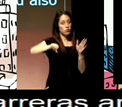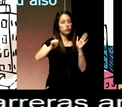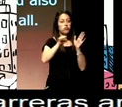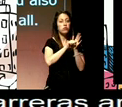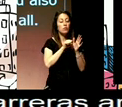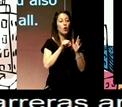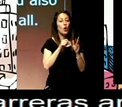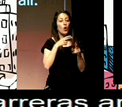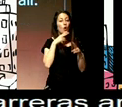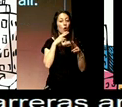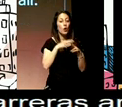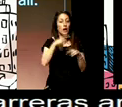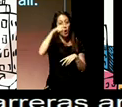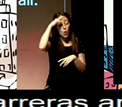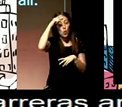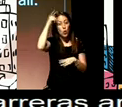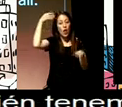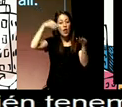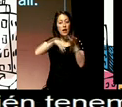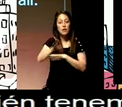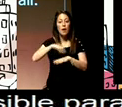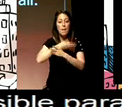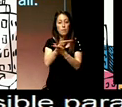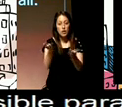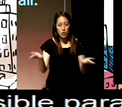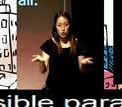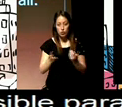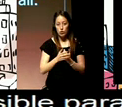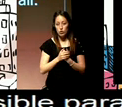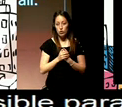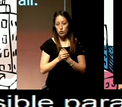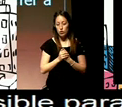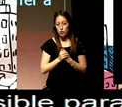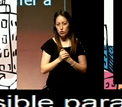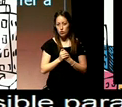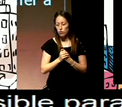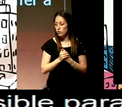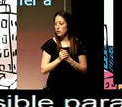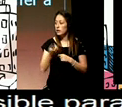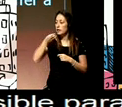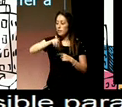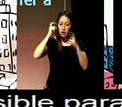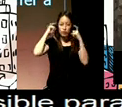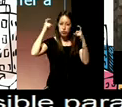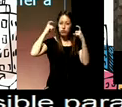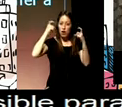objectives, we find to offer a fulfilling cultural experience for any person.